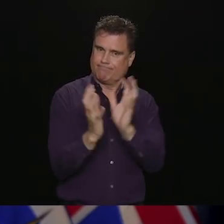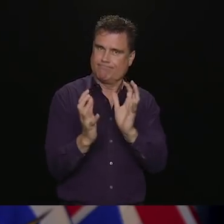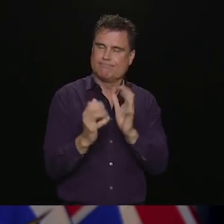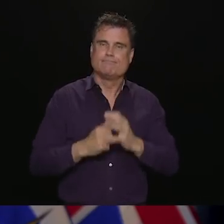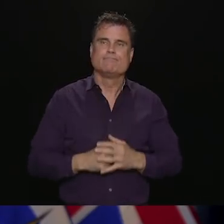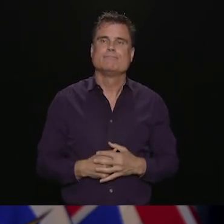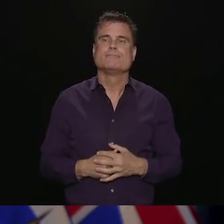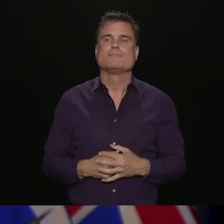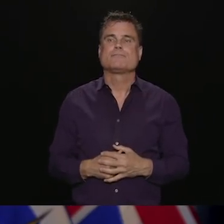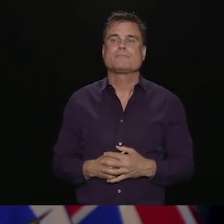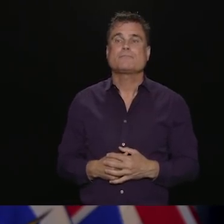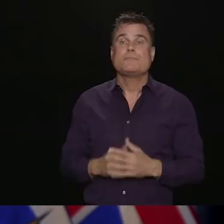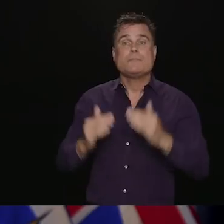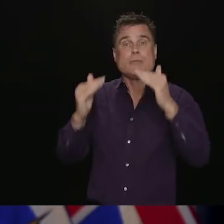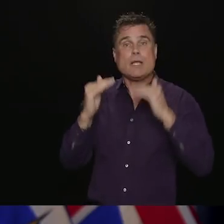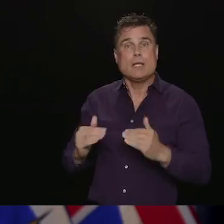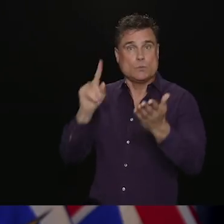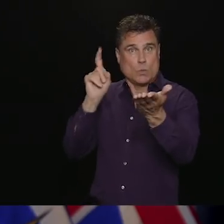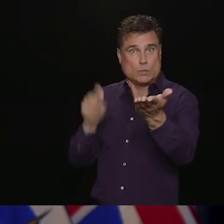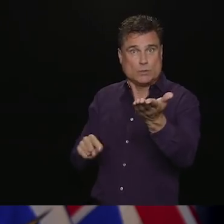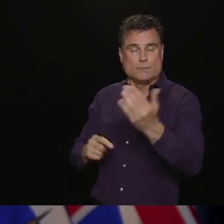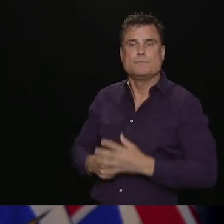Next question is from Ethan Sawyer, CBC.